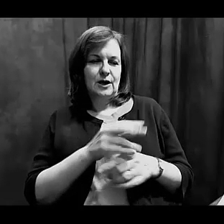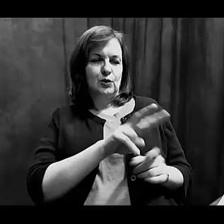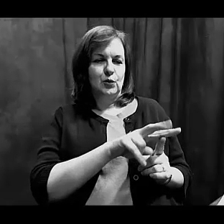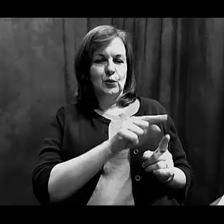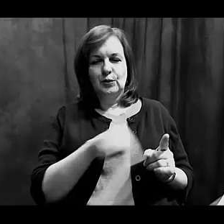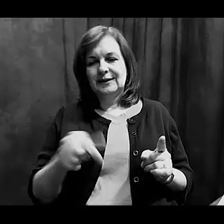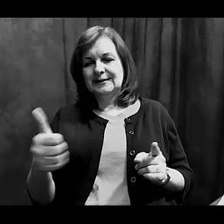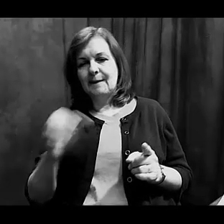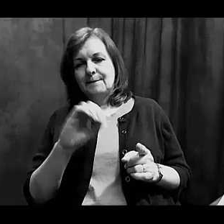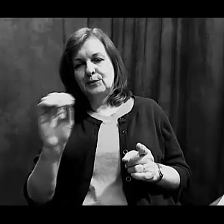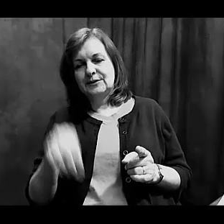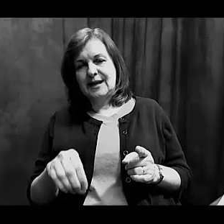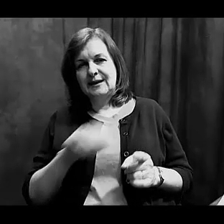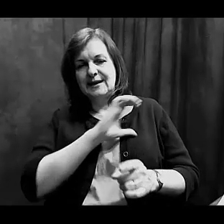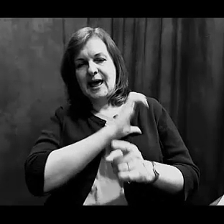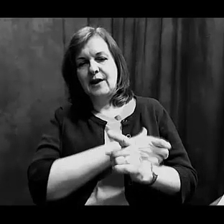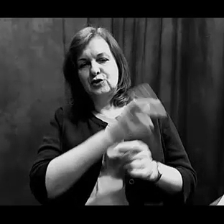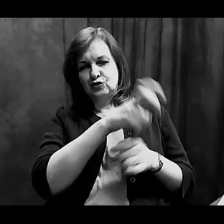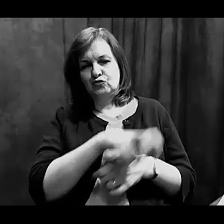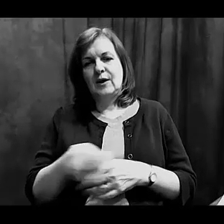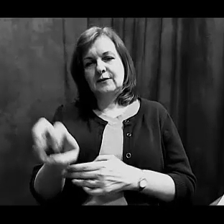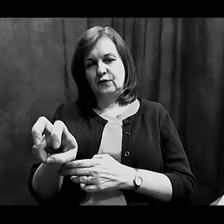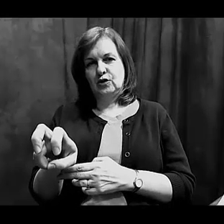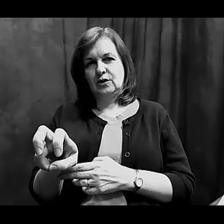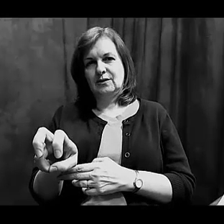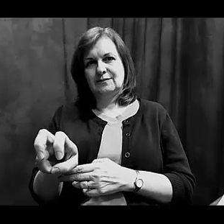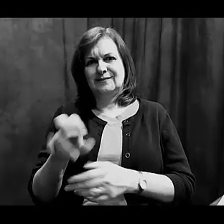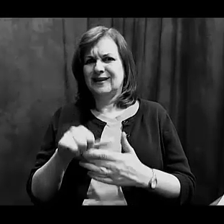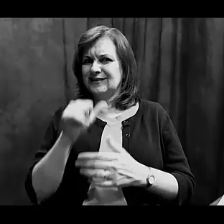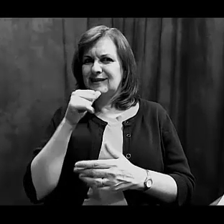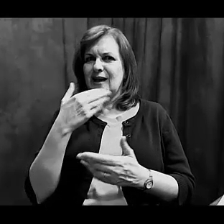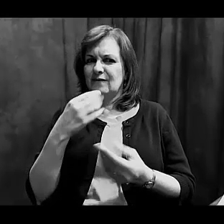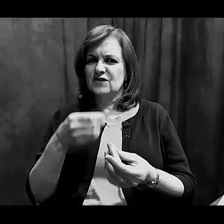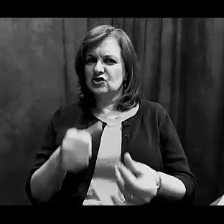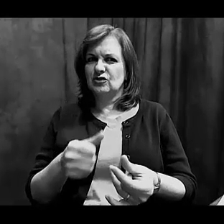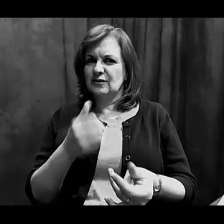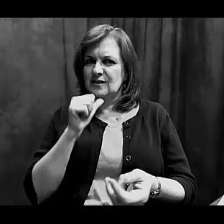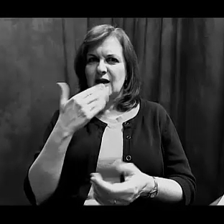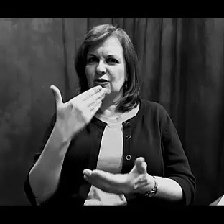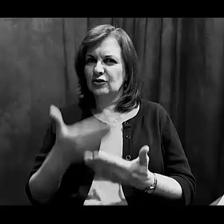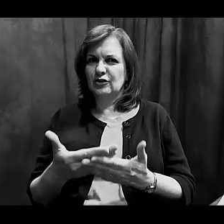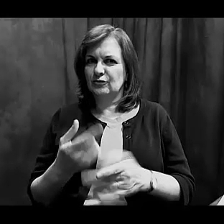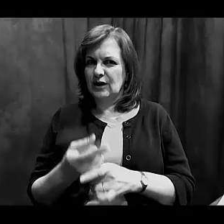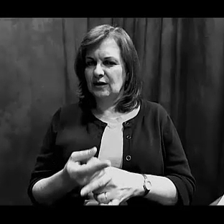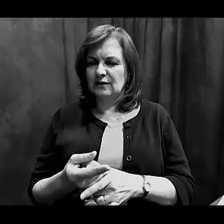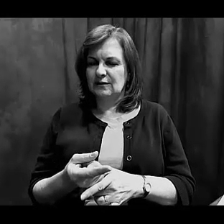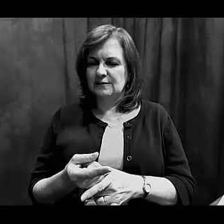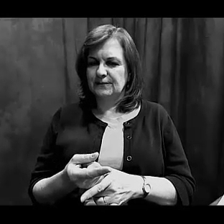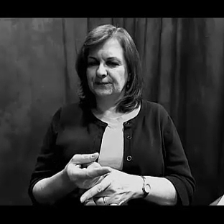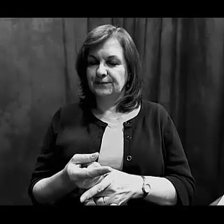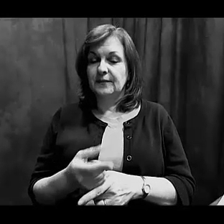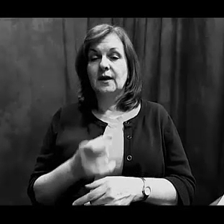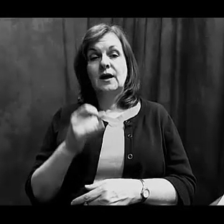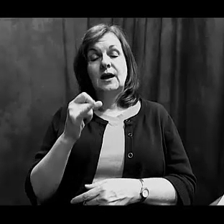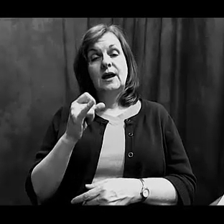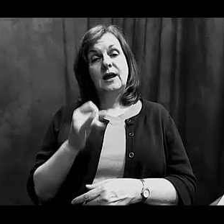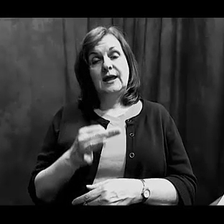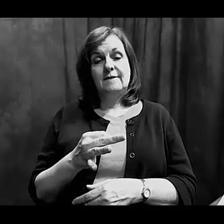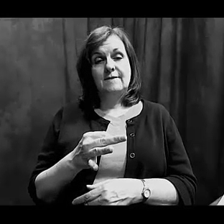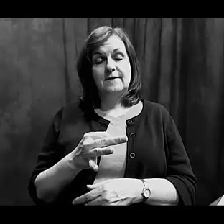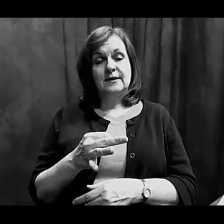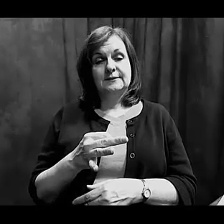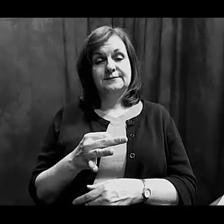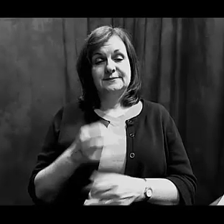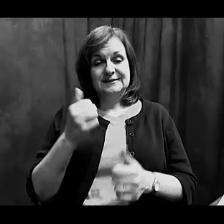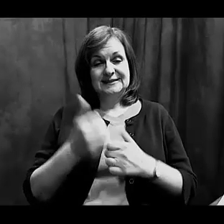to 10% movement of energy between these levels. This isn't very good, right? So